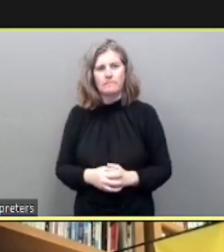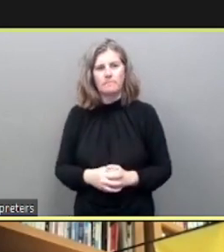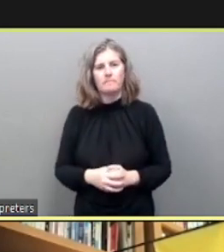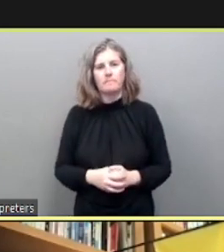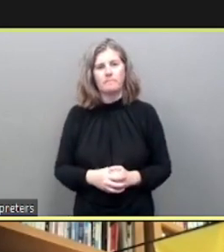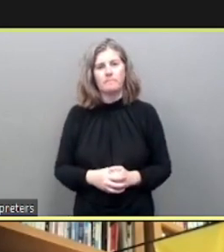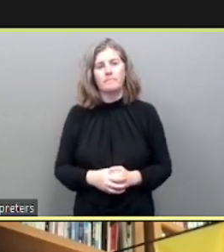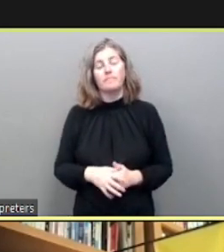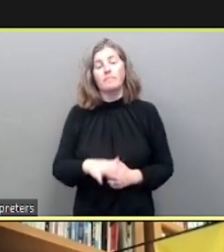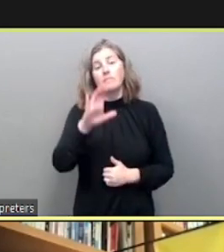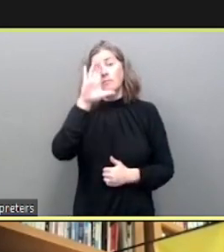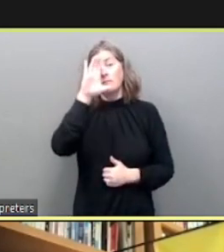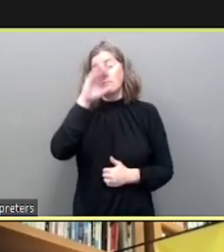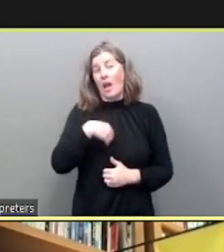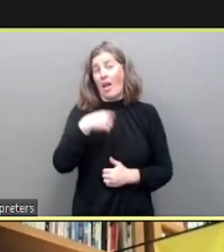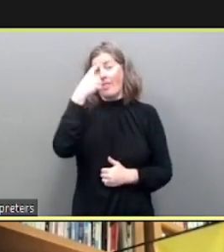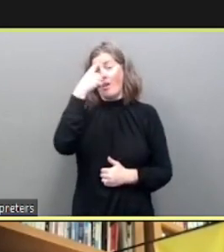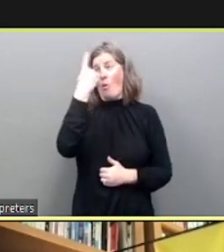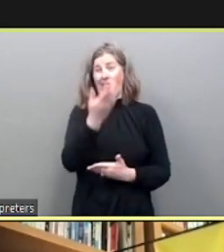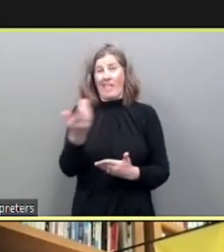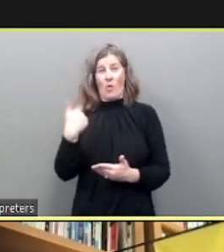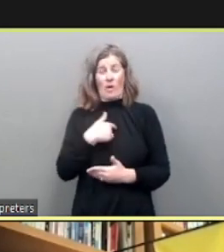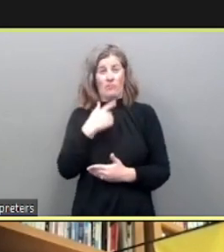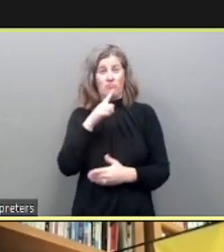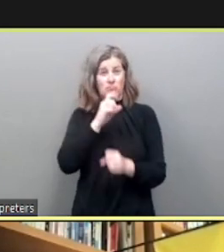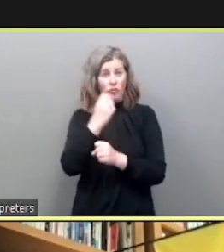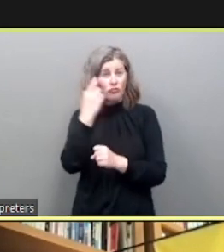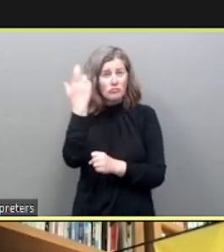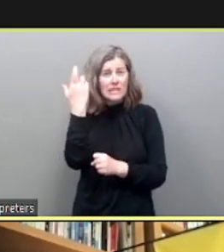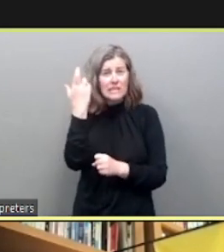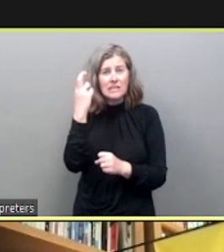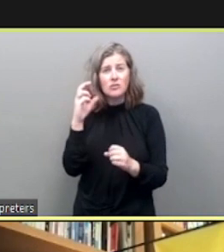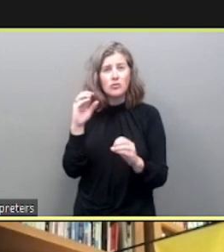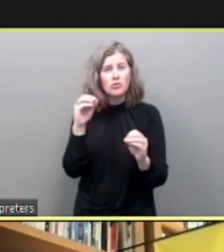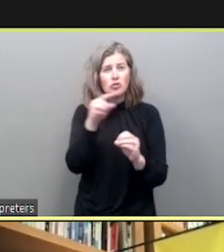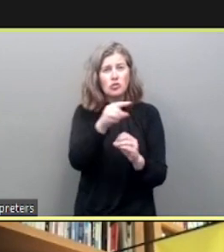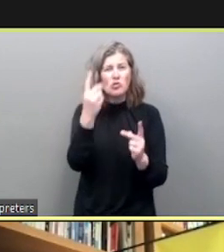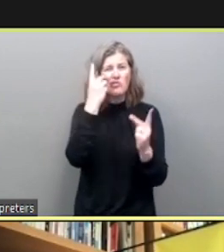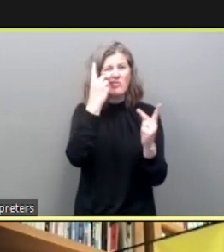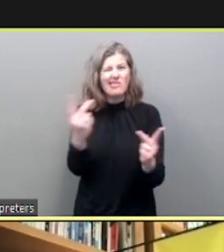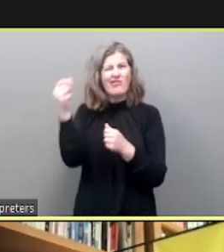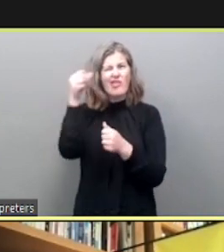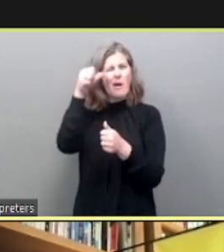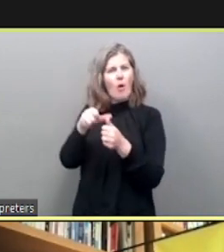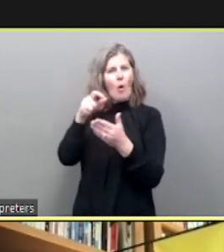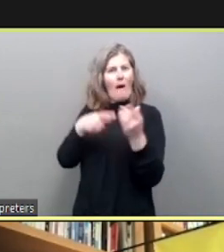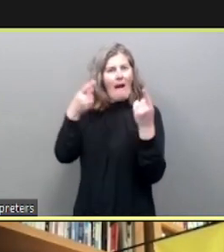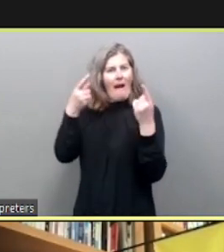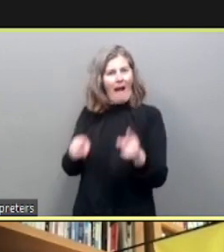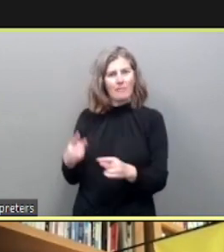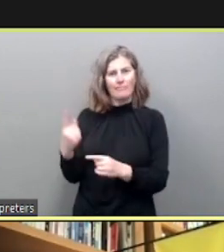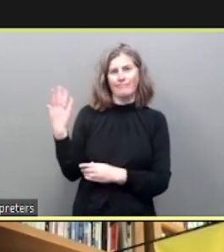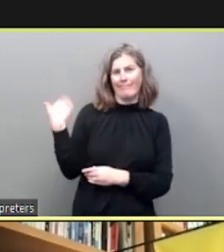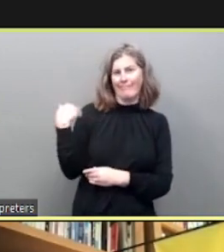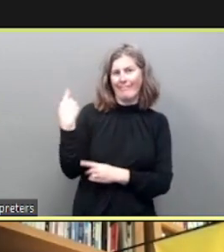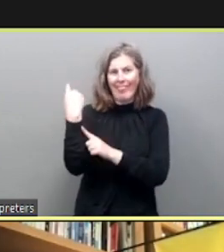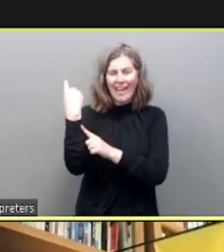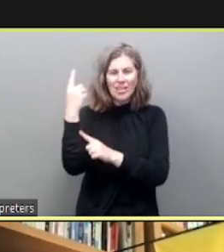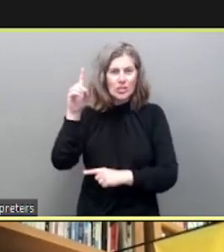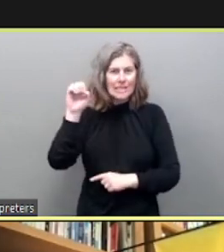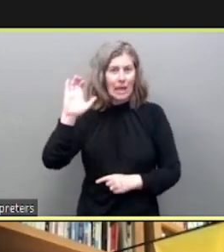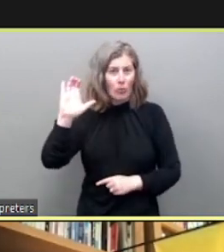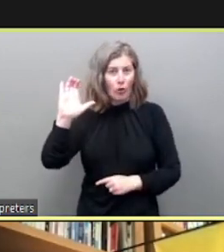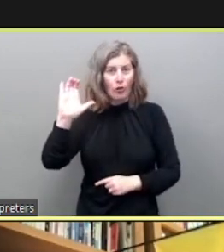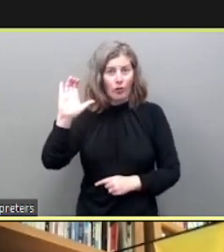And I think one of the things we realized is that nobody really remembers very much about what happened back in December, shortly after